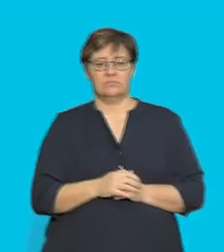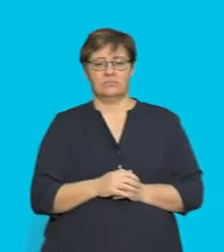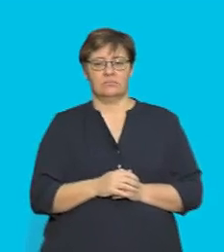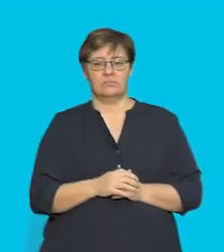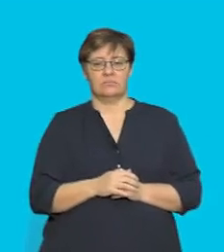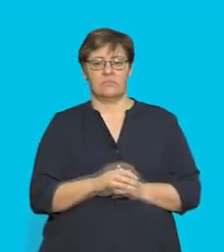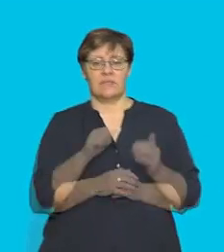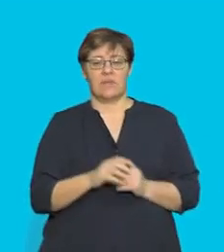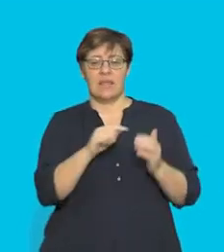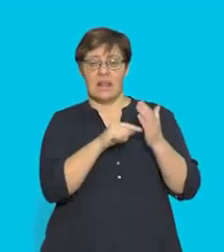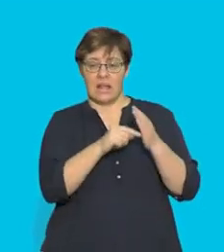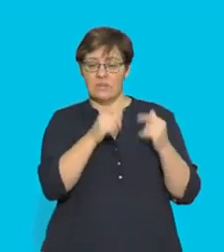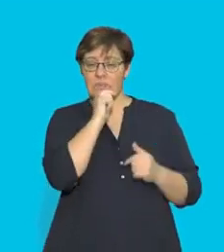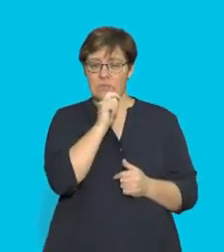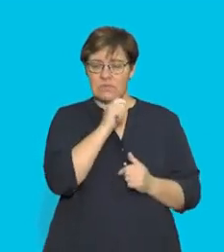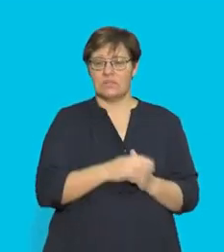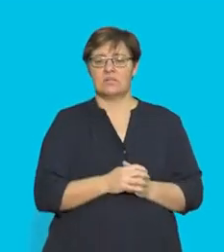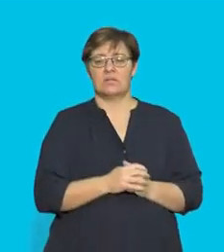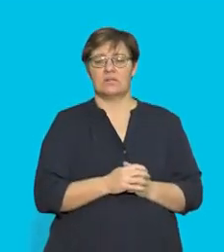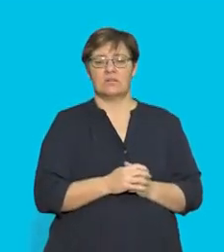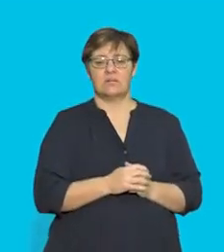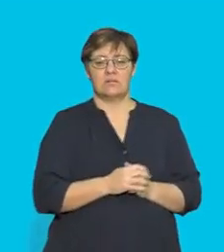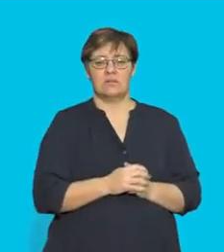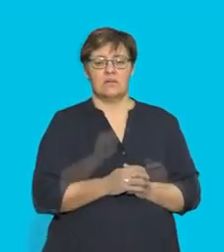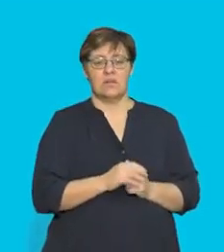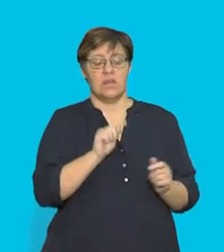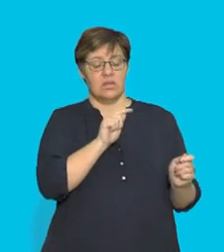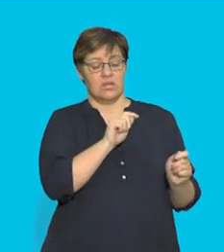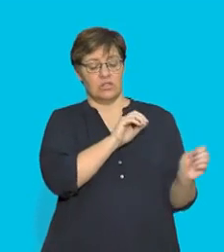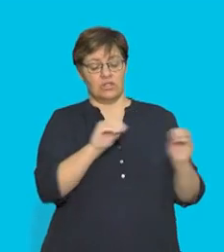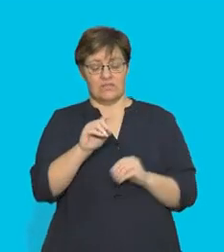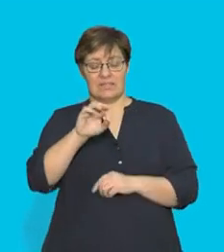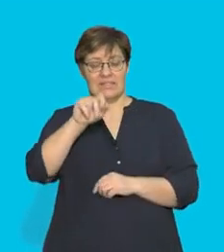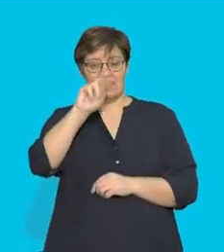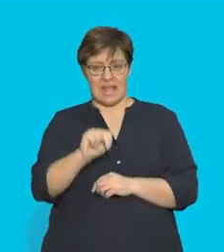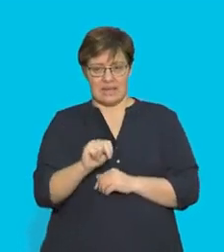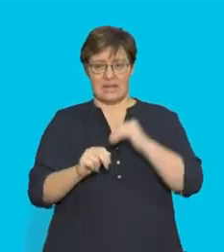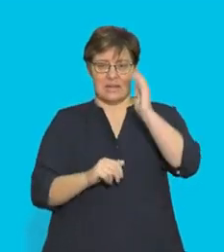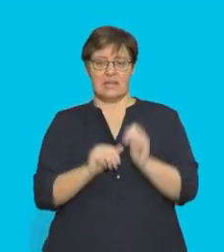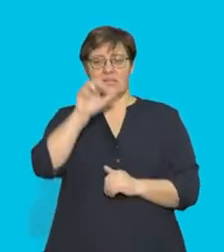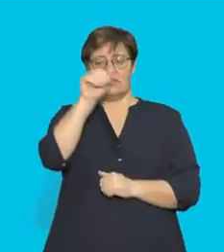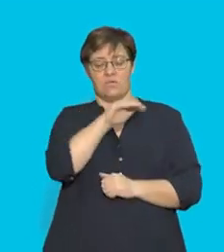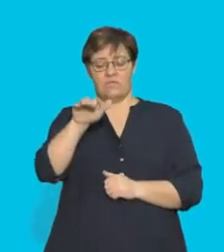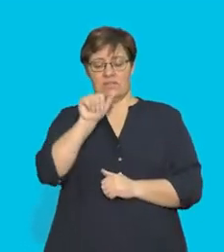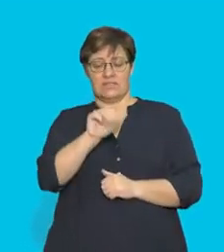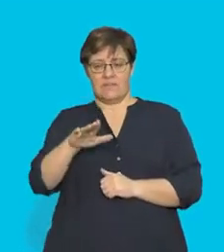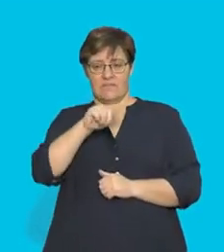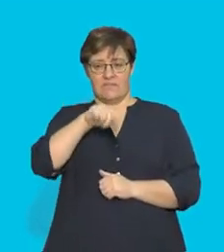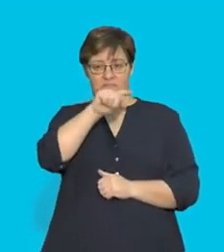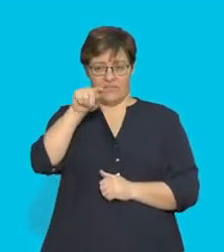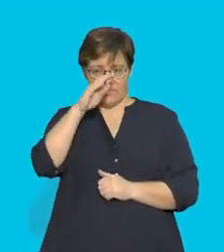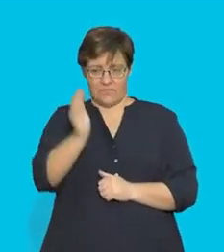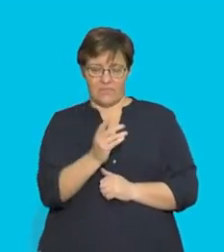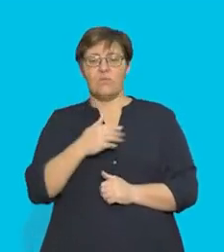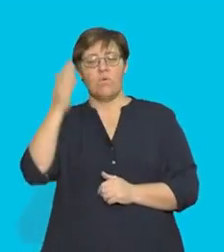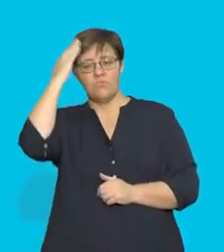your calculator to say shift tan, 6 of 65, and you've done this a lot in grade 10 and 11, so you know